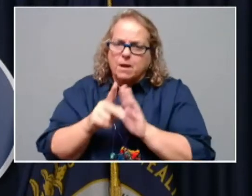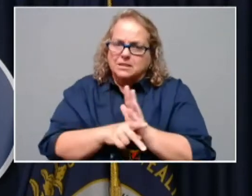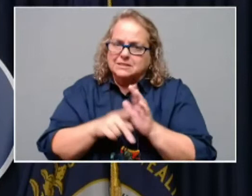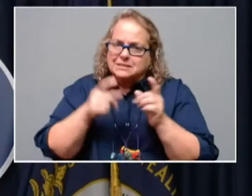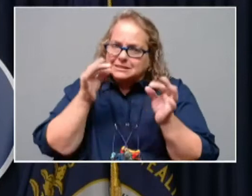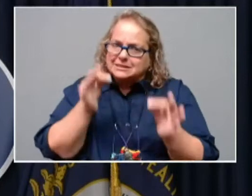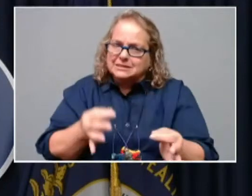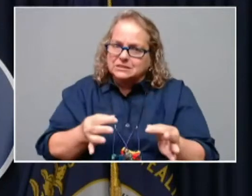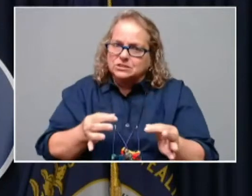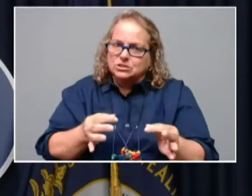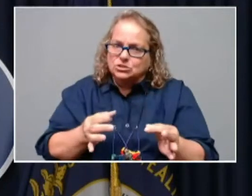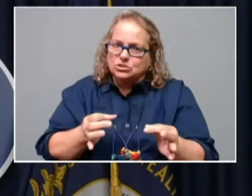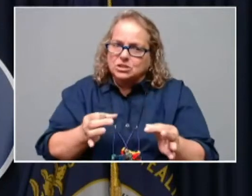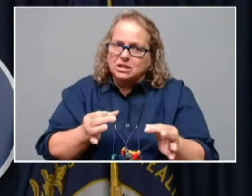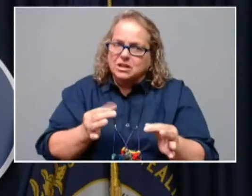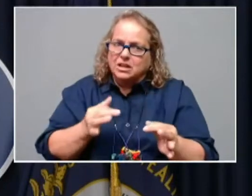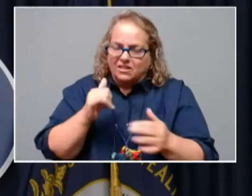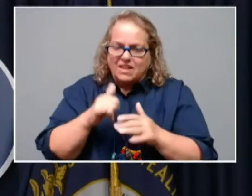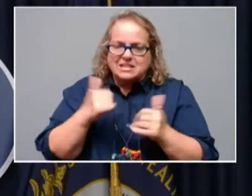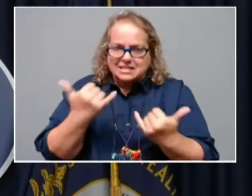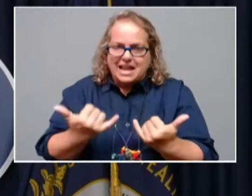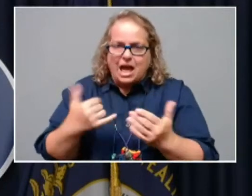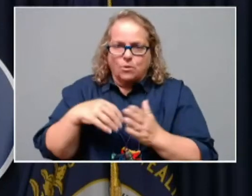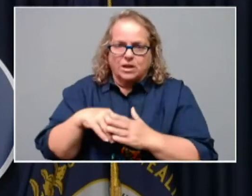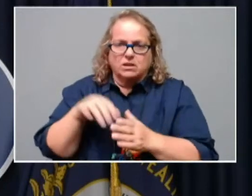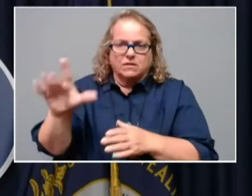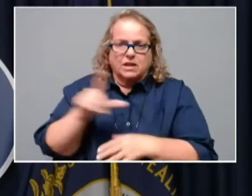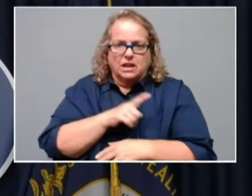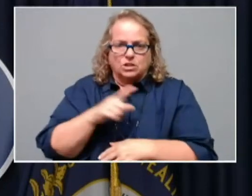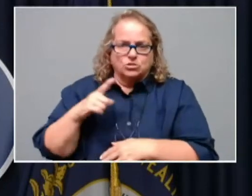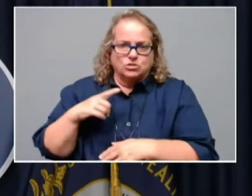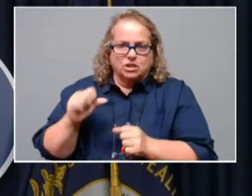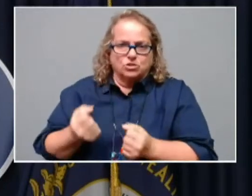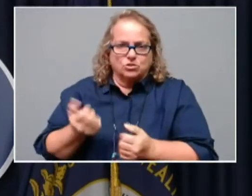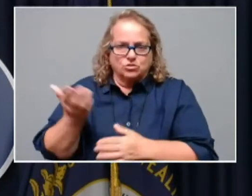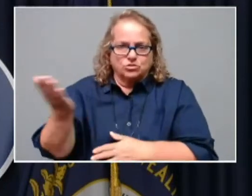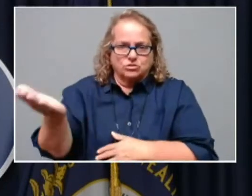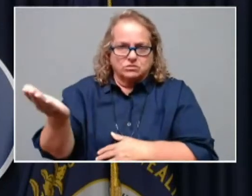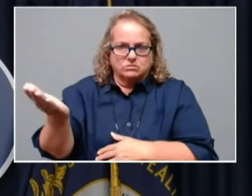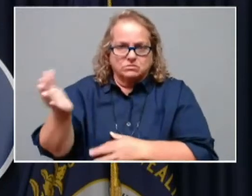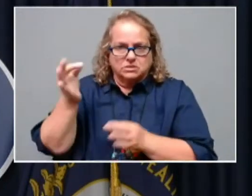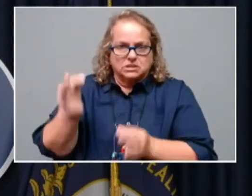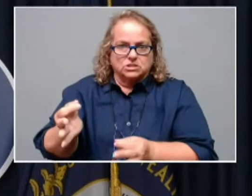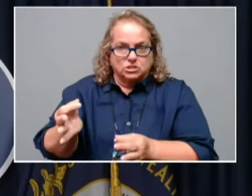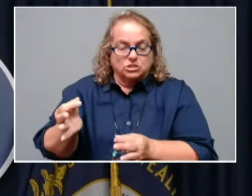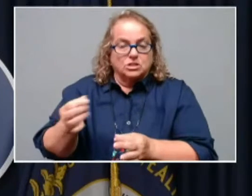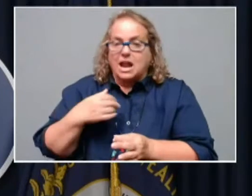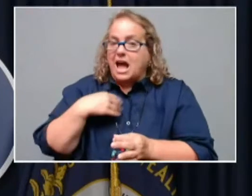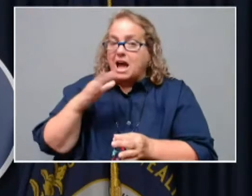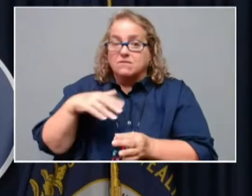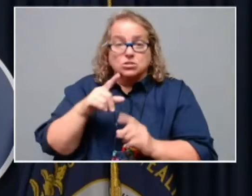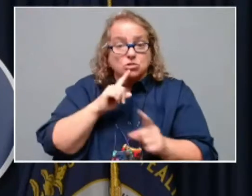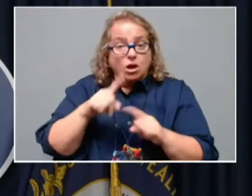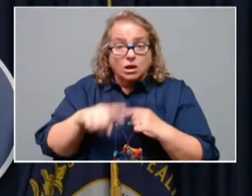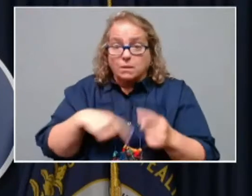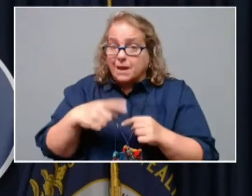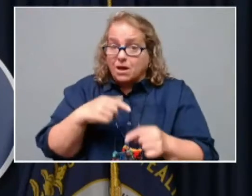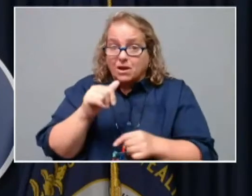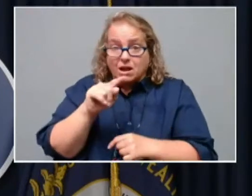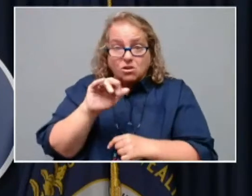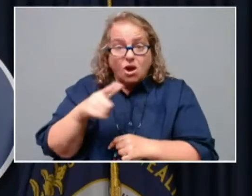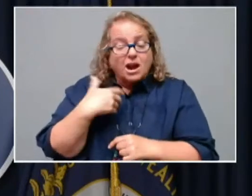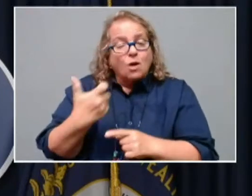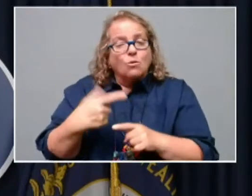and that's now in their court. Haven't talked about it at all. and want to figure out what gets us